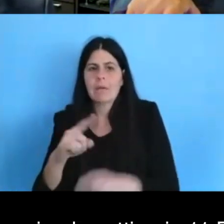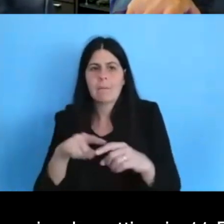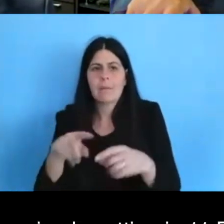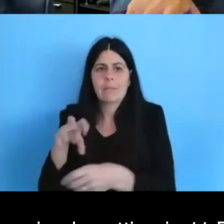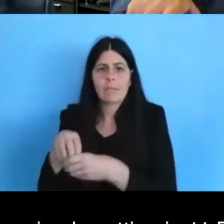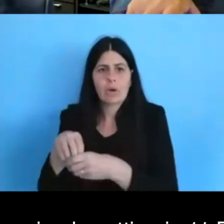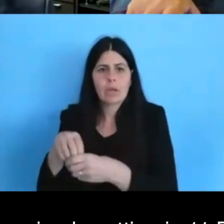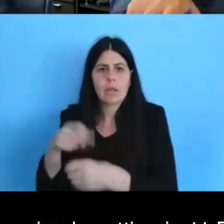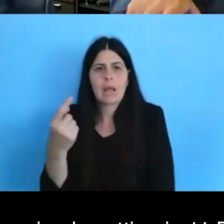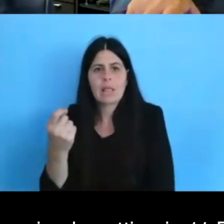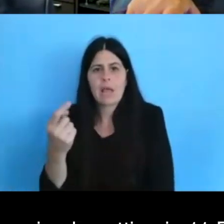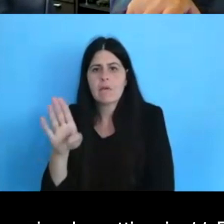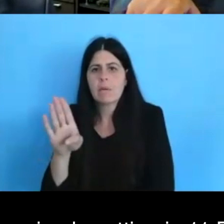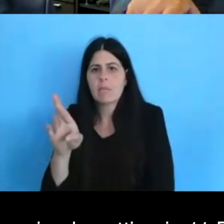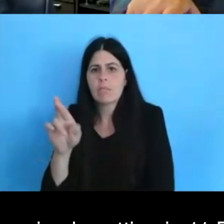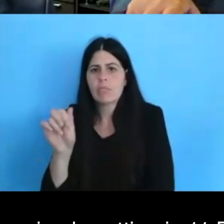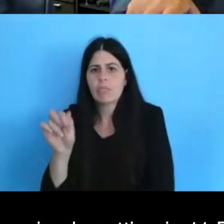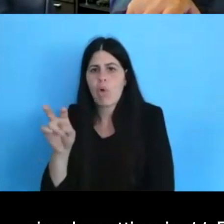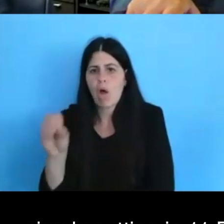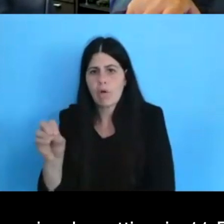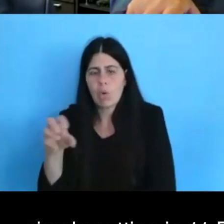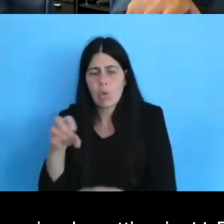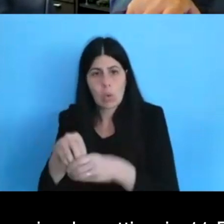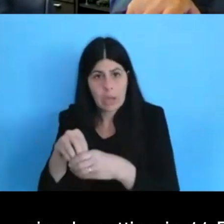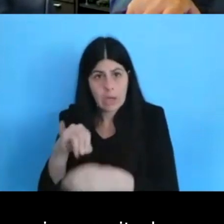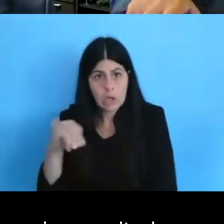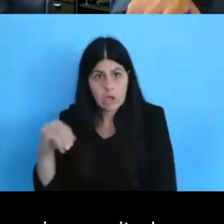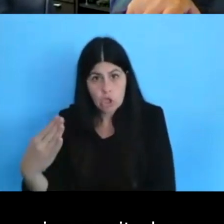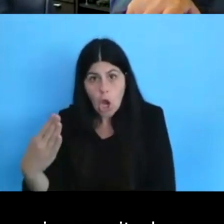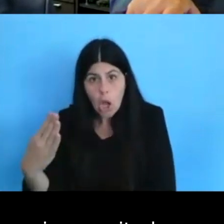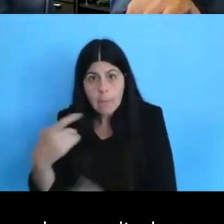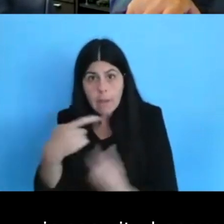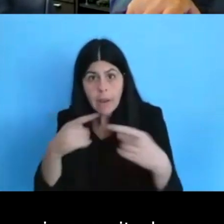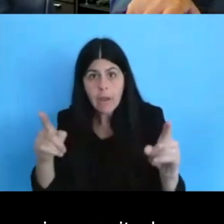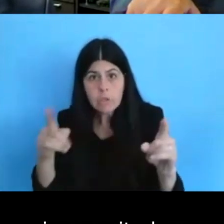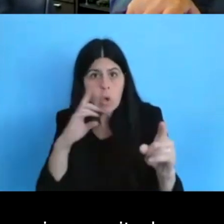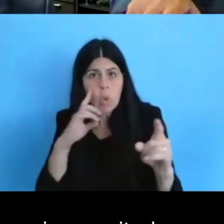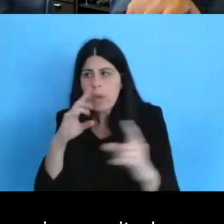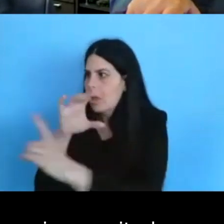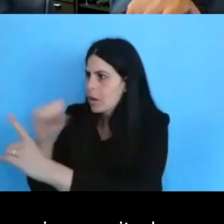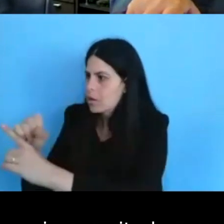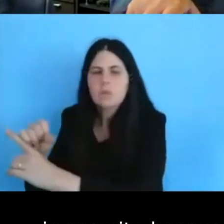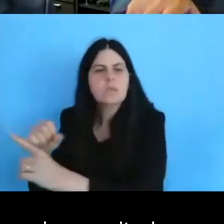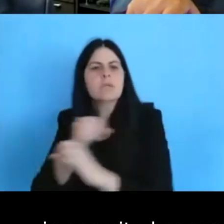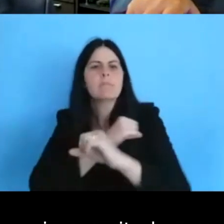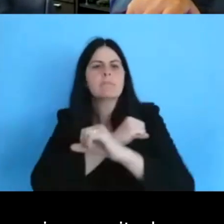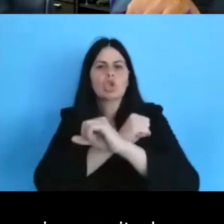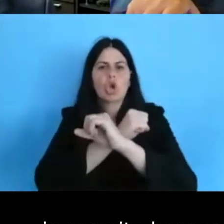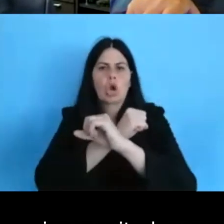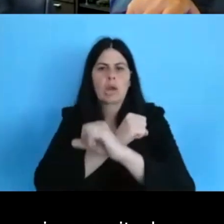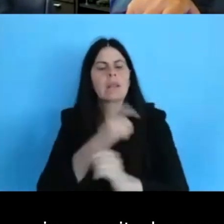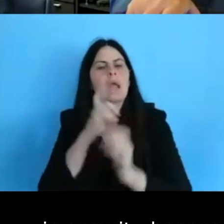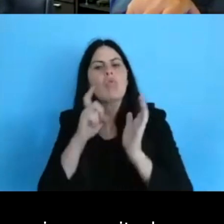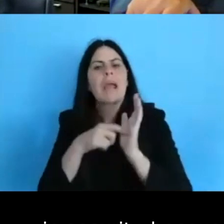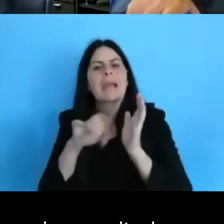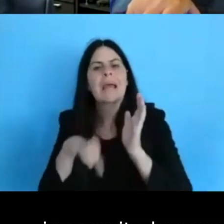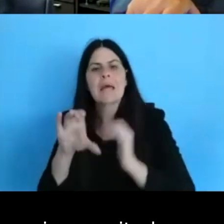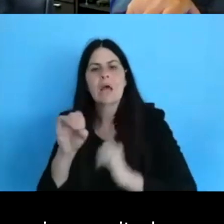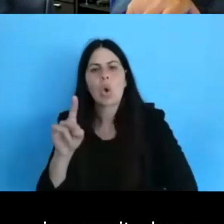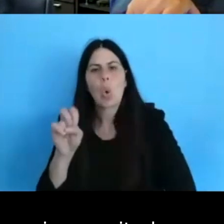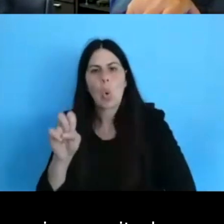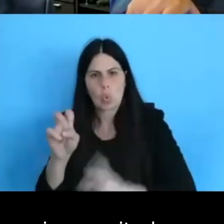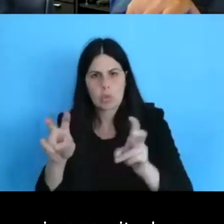in a job announcement will attract the veteran that's looking for something in security because they recognize that code,